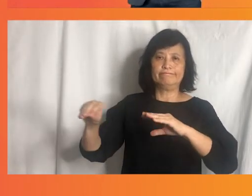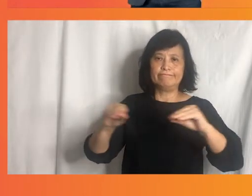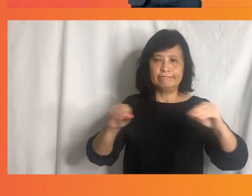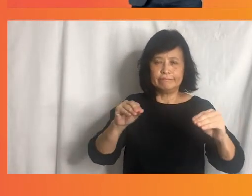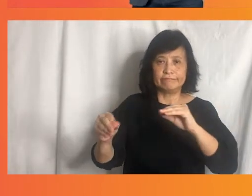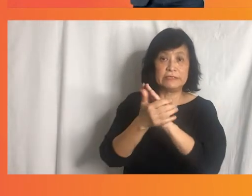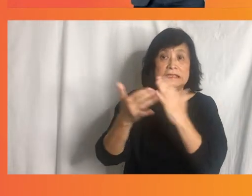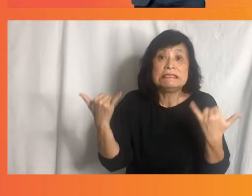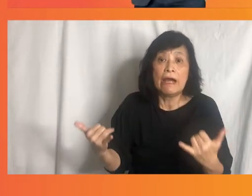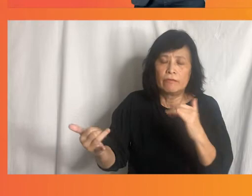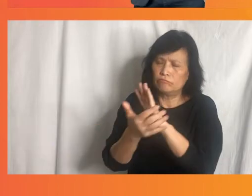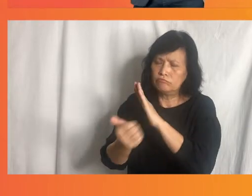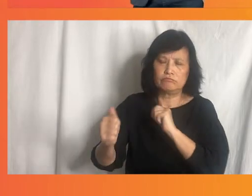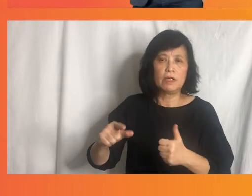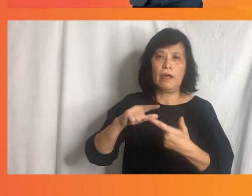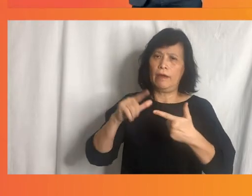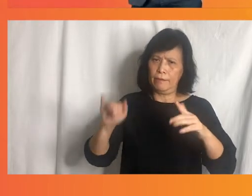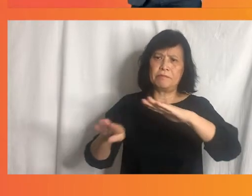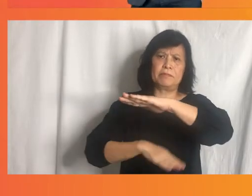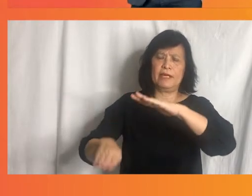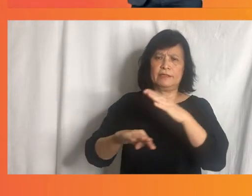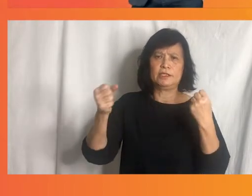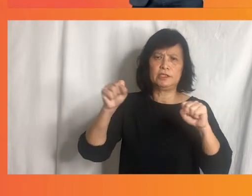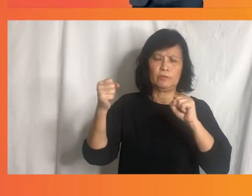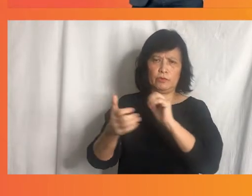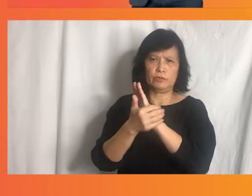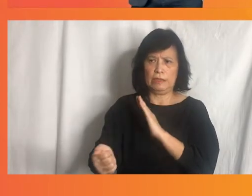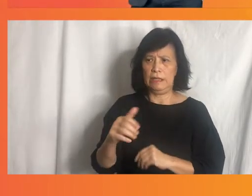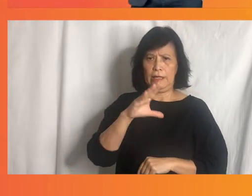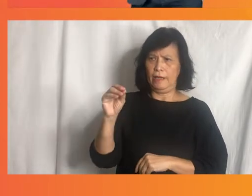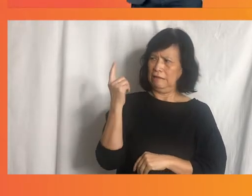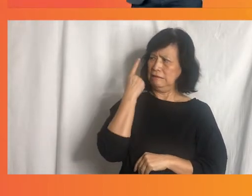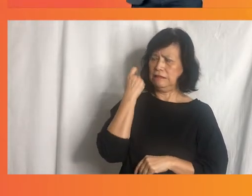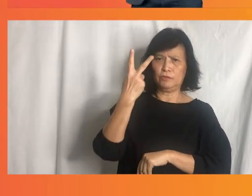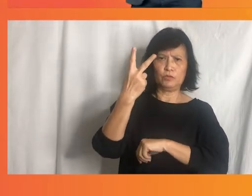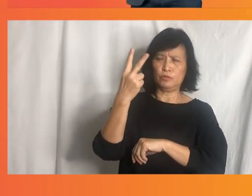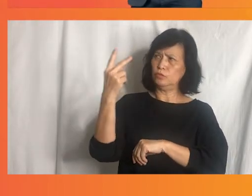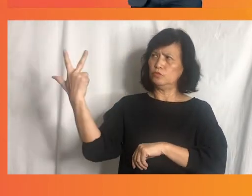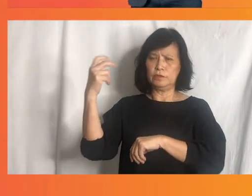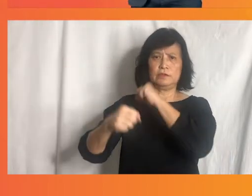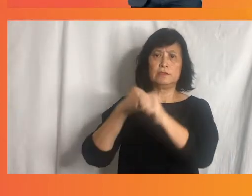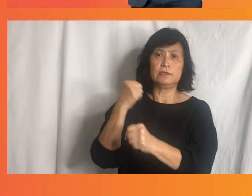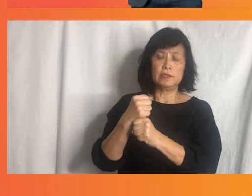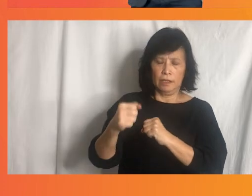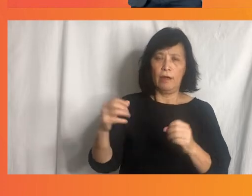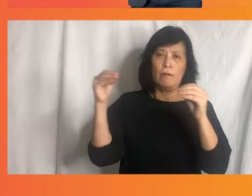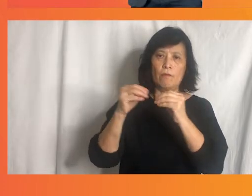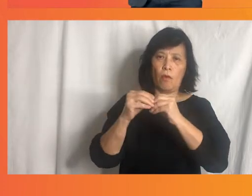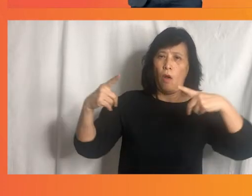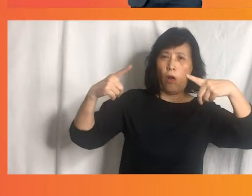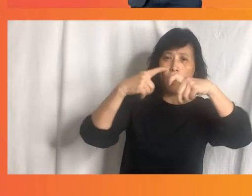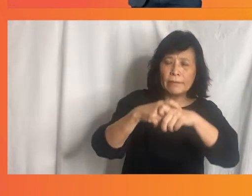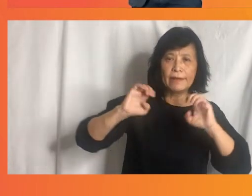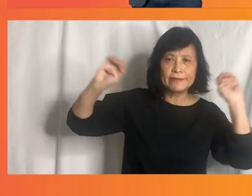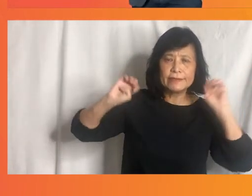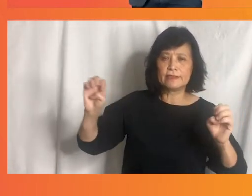has basic proficiency for basic sport skills, and in fact, in the recent 2 to 3 years, we have progressed him to more complex exercises such as